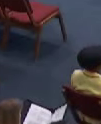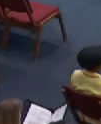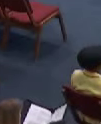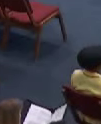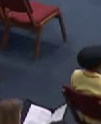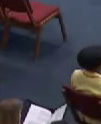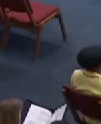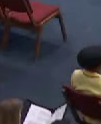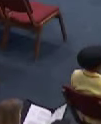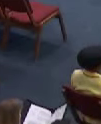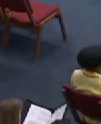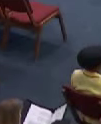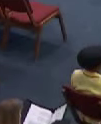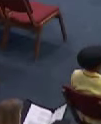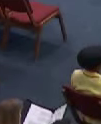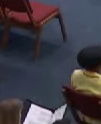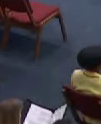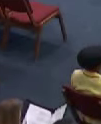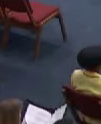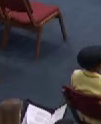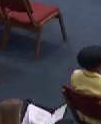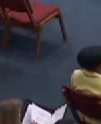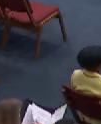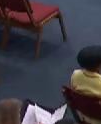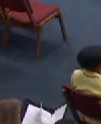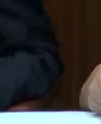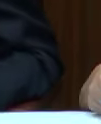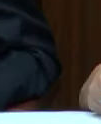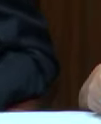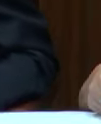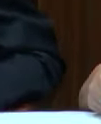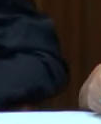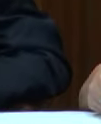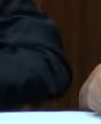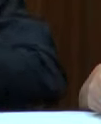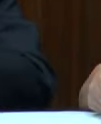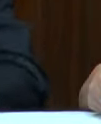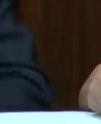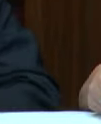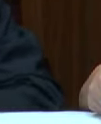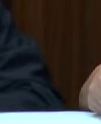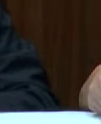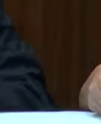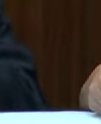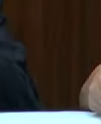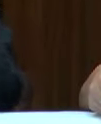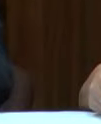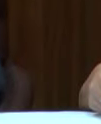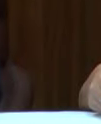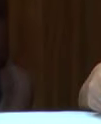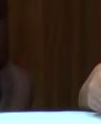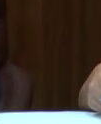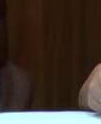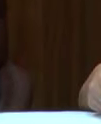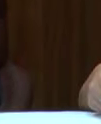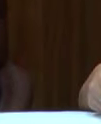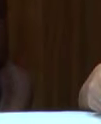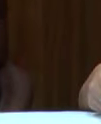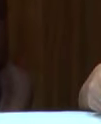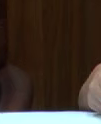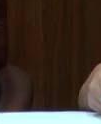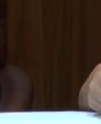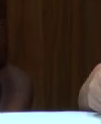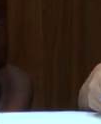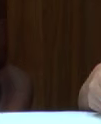An ordinance to authorize the issuance of a promissory note to provide short-term financing under Amendment Number 78 to the